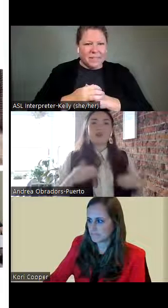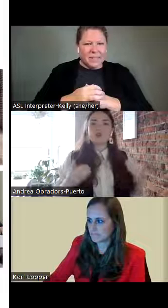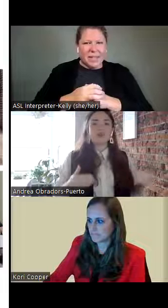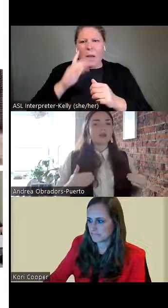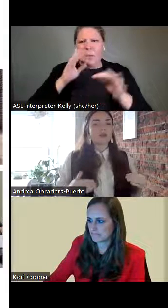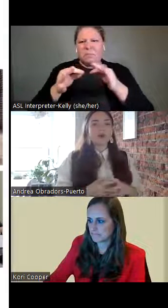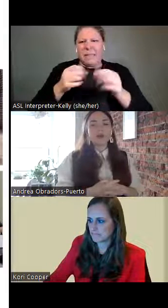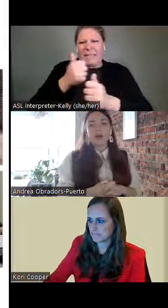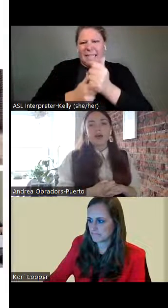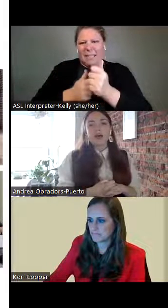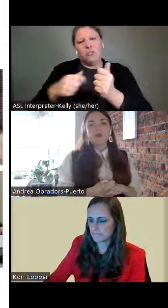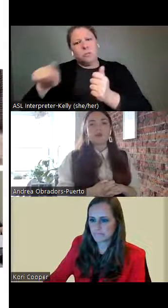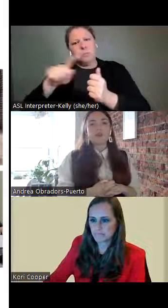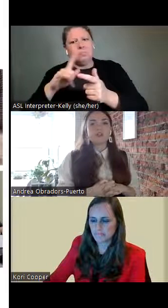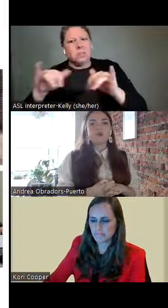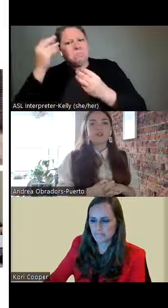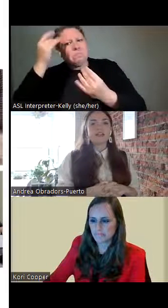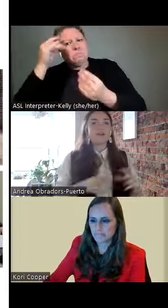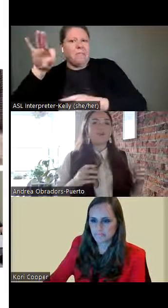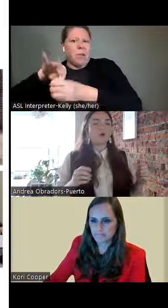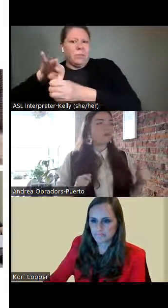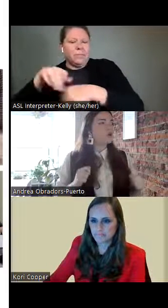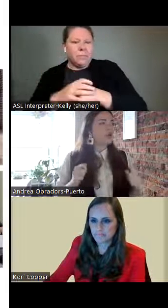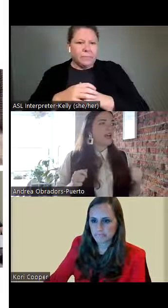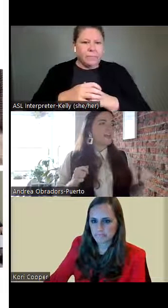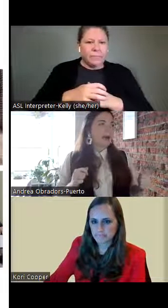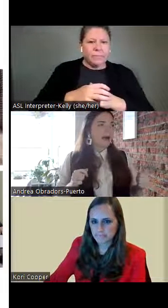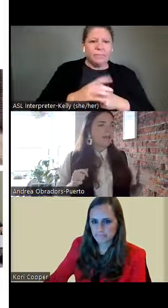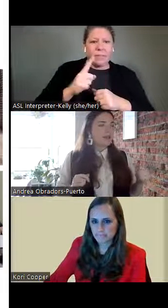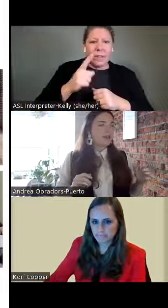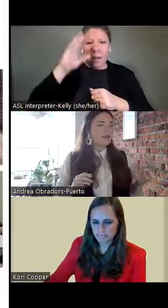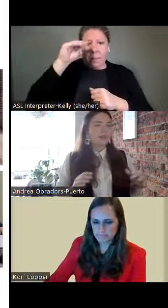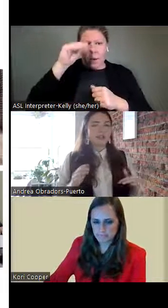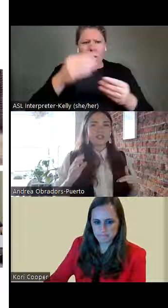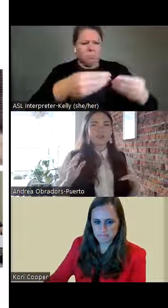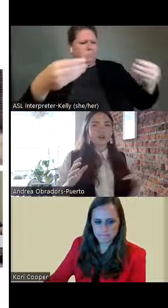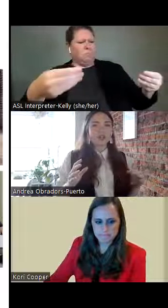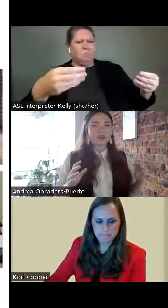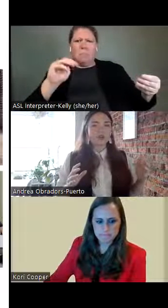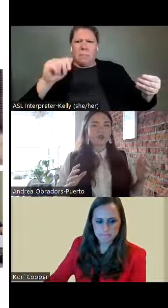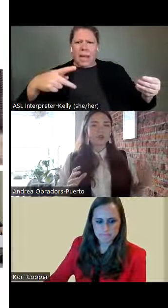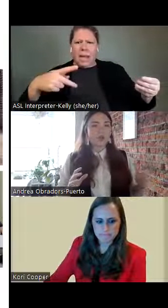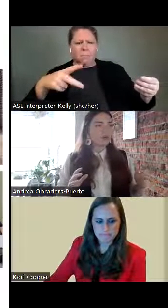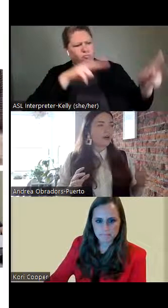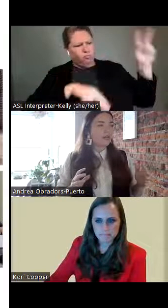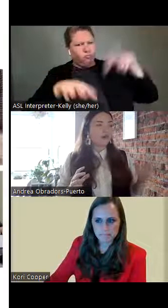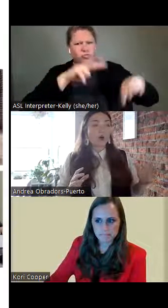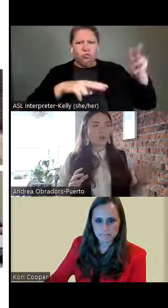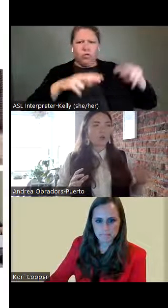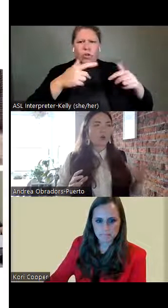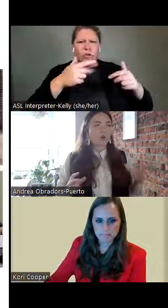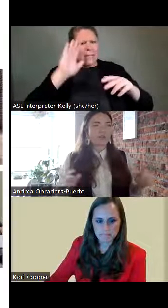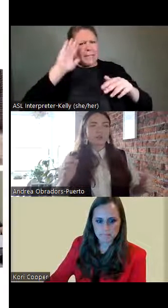them while you can vote. So the first one is a boy looking at a map. It looks like he's exploring, trying to